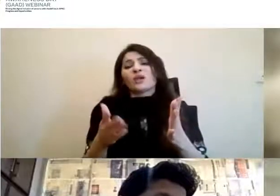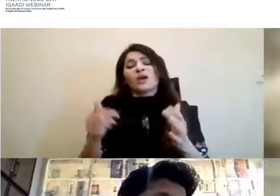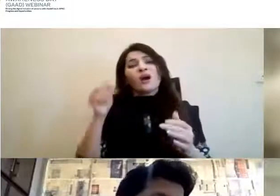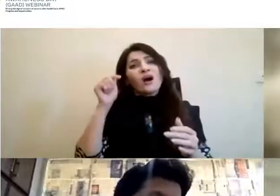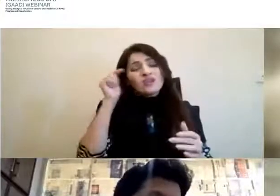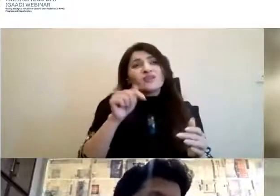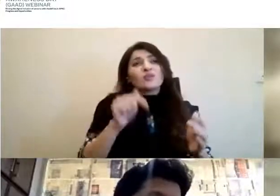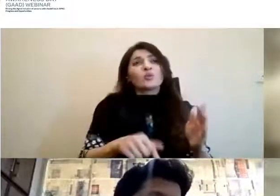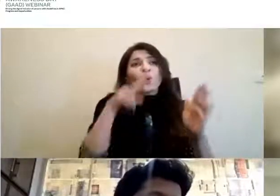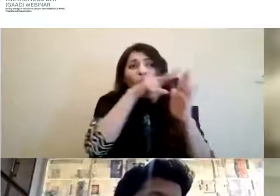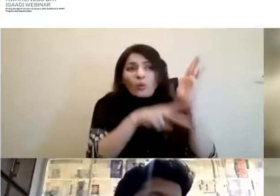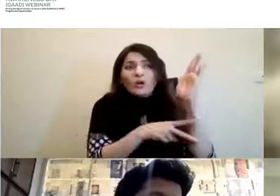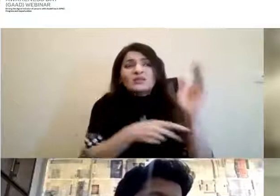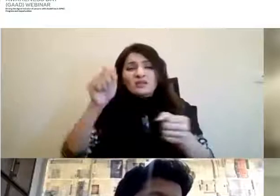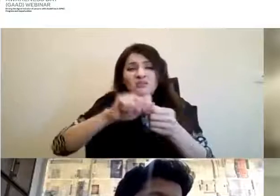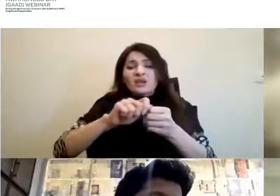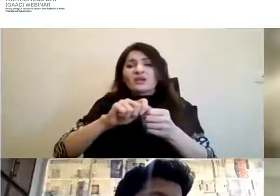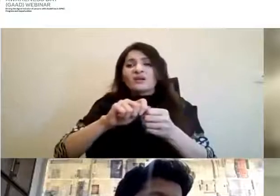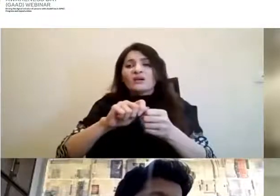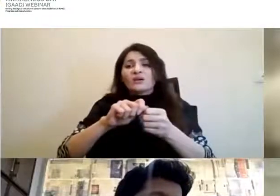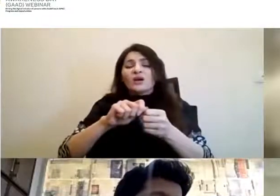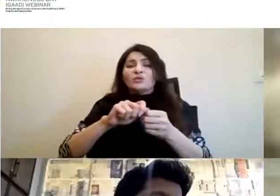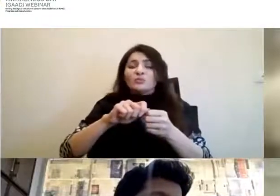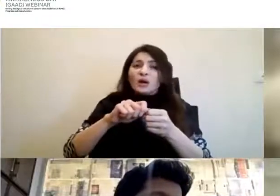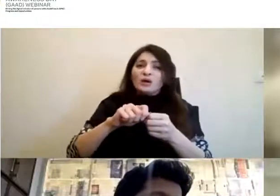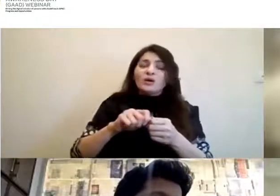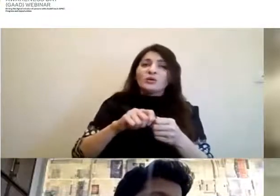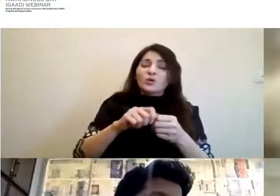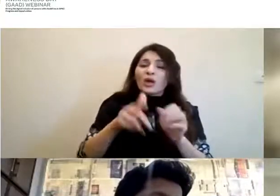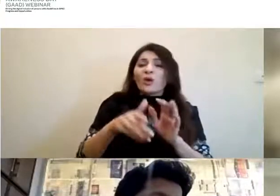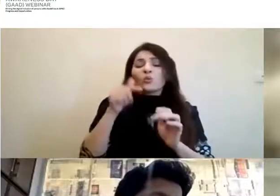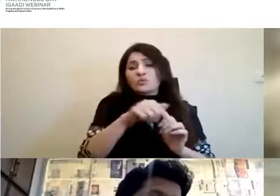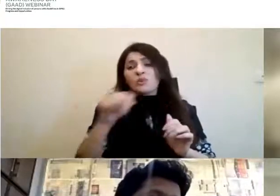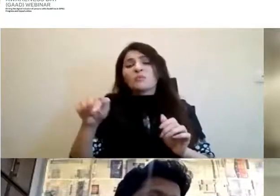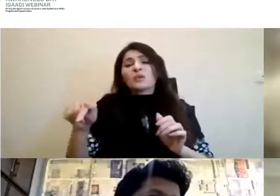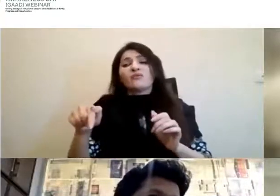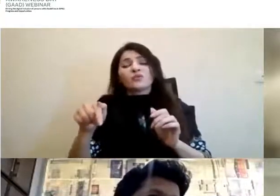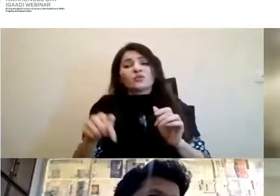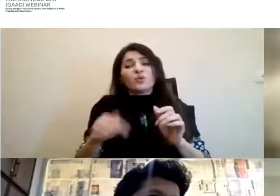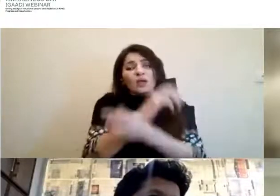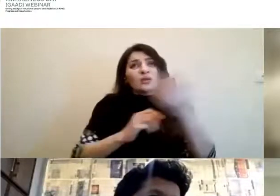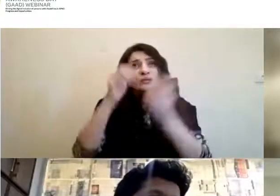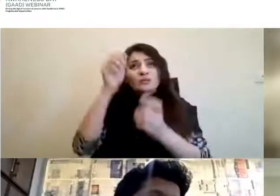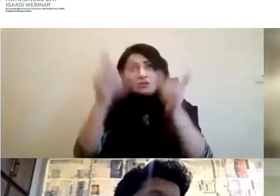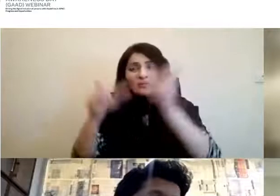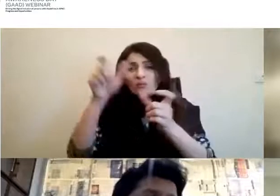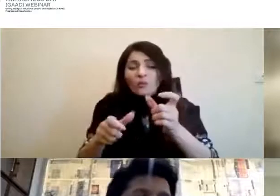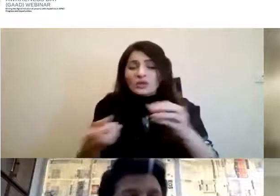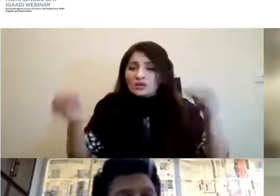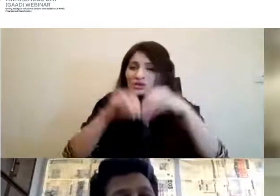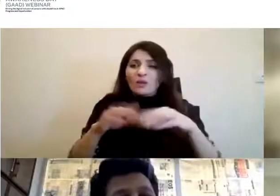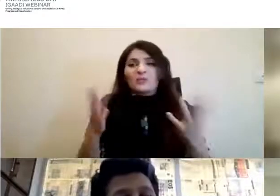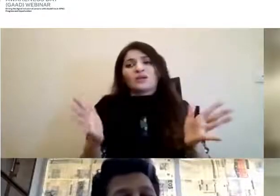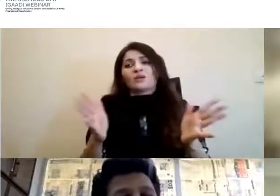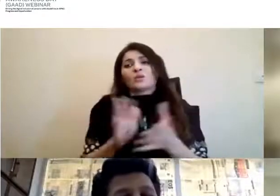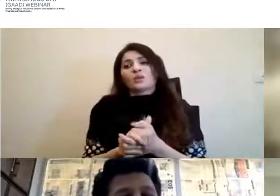UN agencies are not really considering people with disabilities as expert or decision maker. We are just coming as a clap giver. Don't